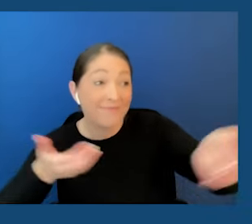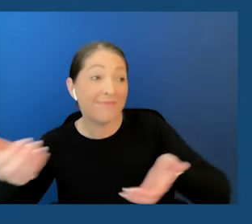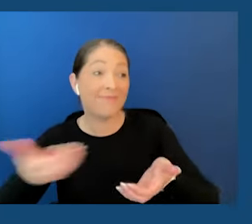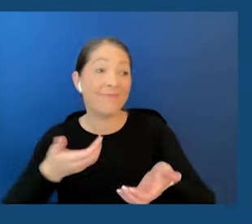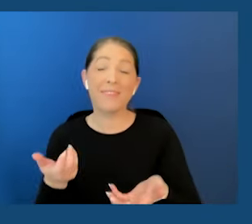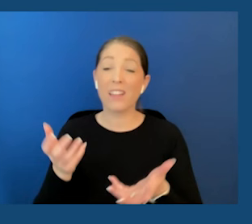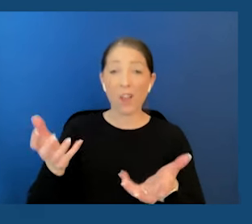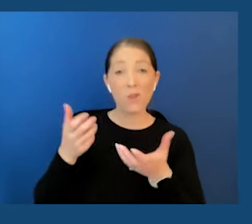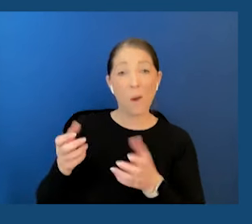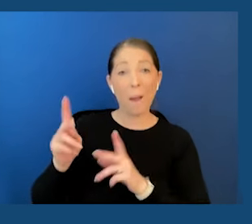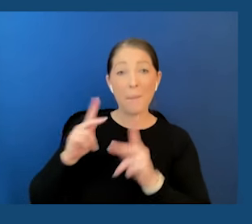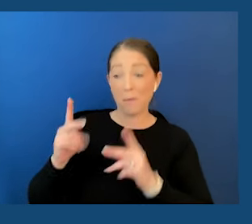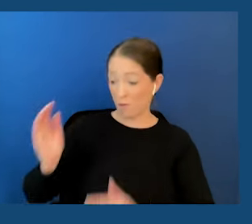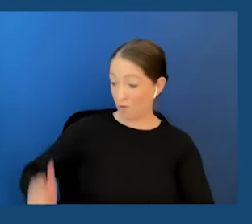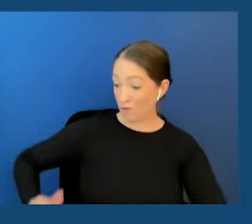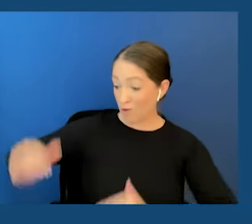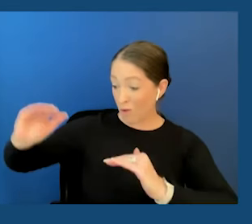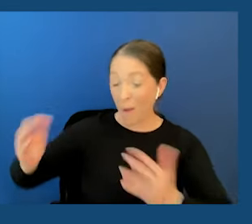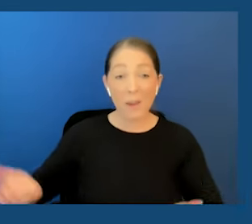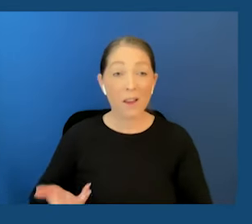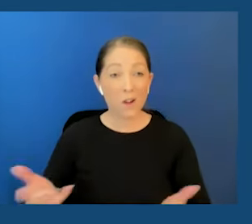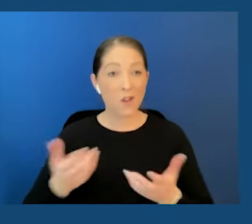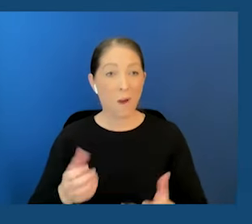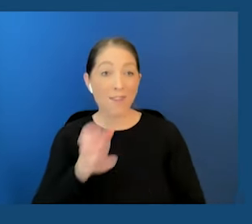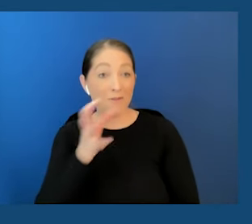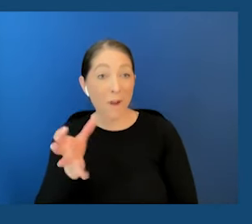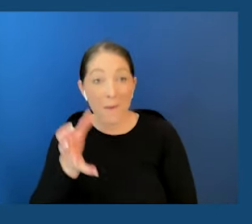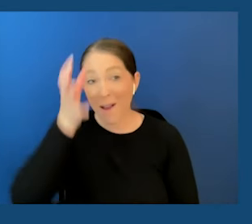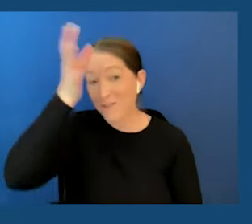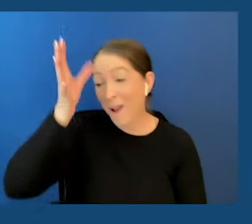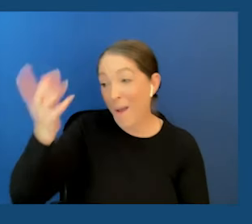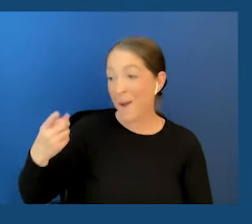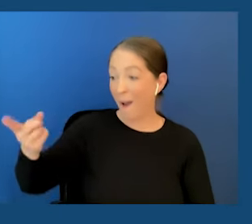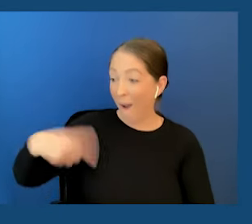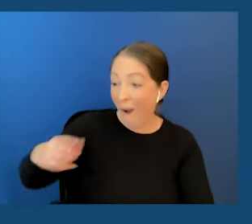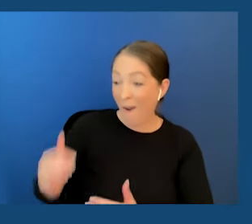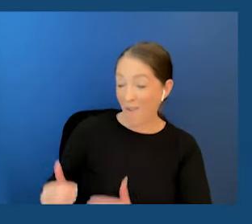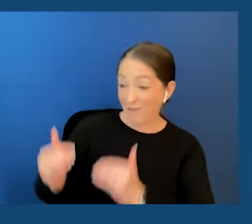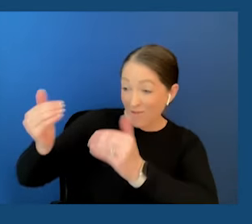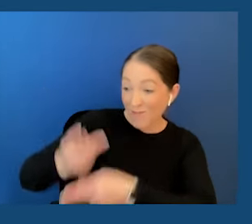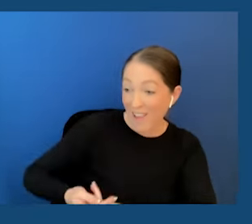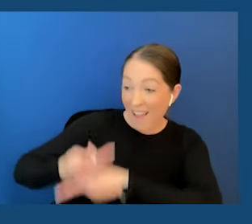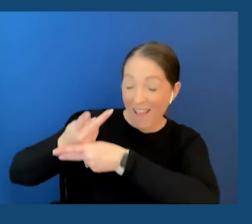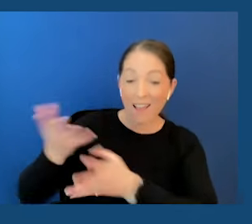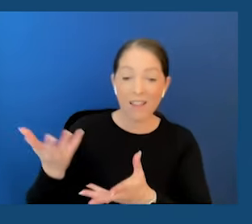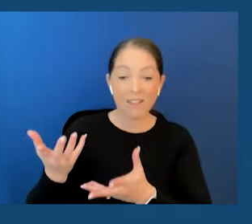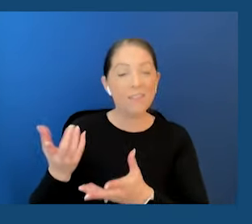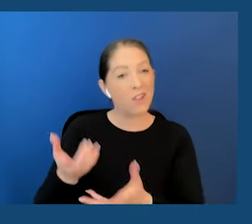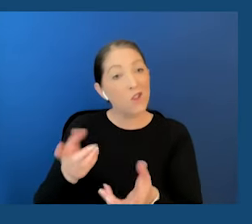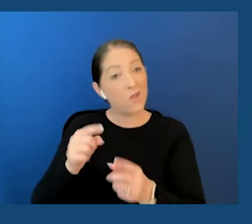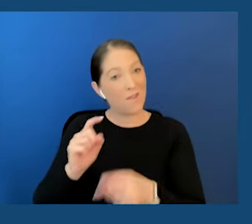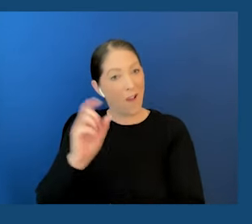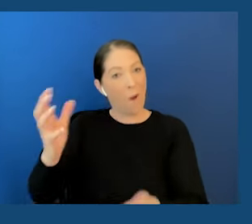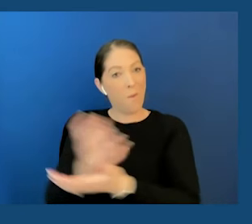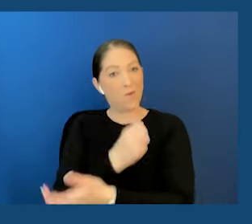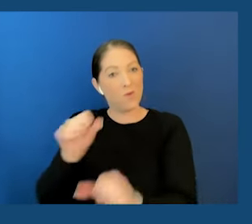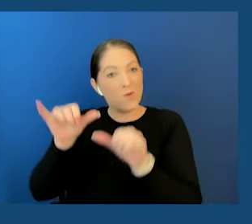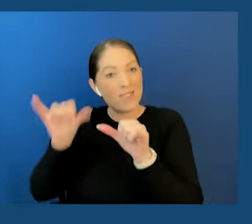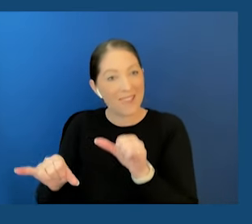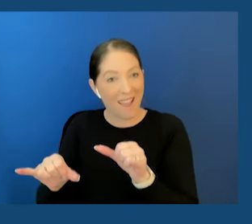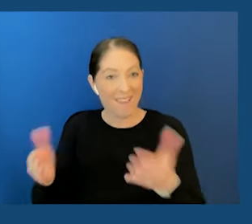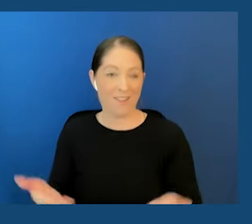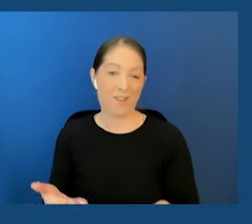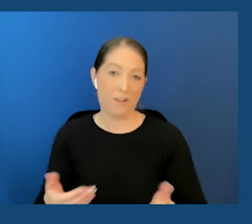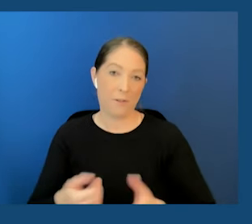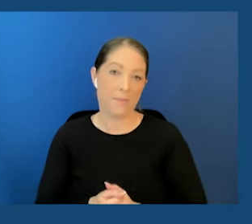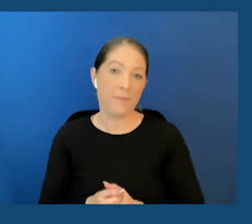their kids grow up near Grandpa, you give them a chance to stay, and that's everything. And just yesterday, I welcomed members of this region to an